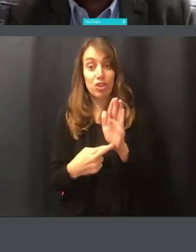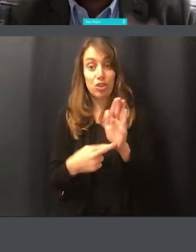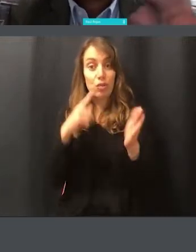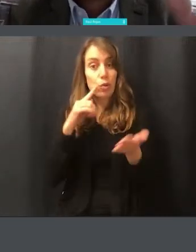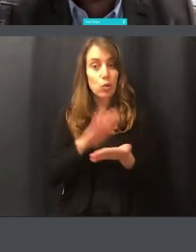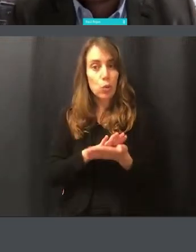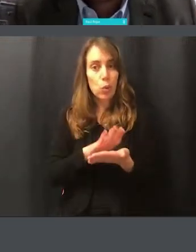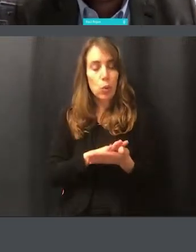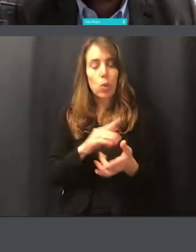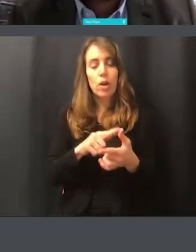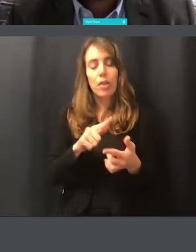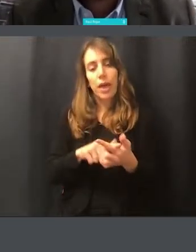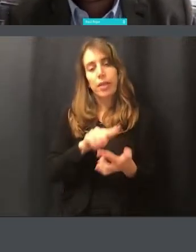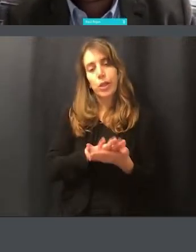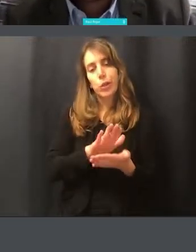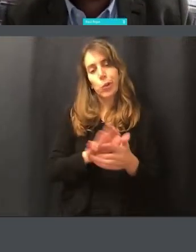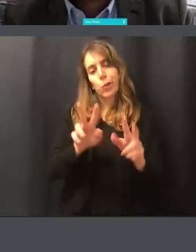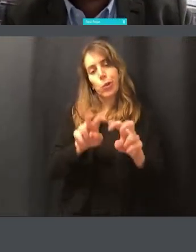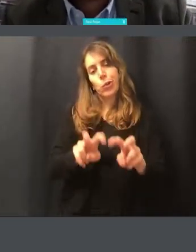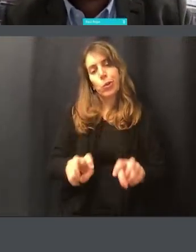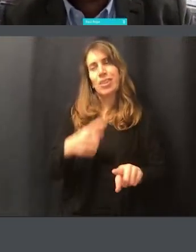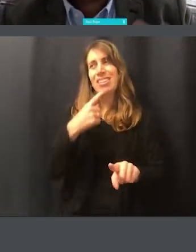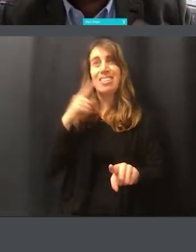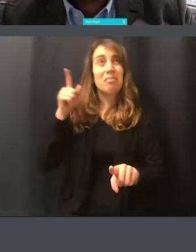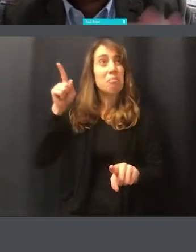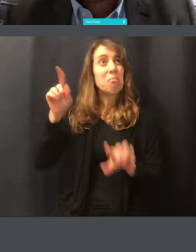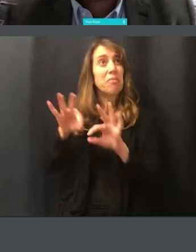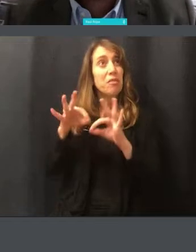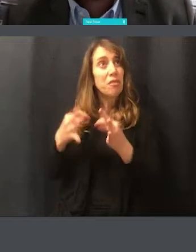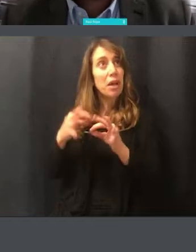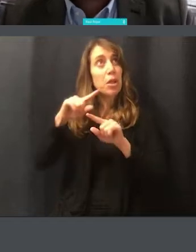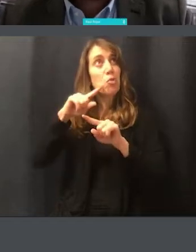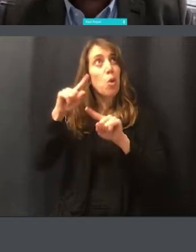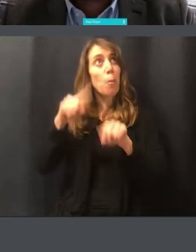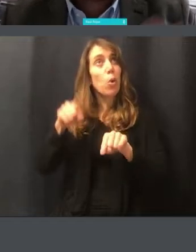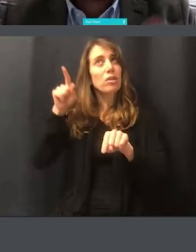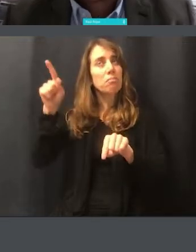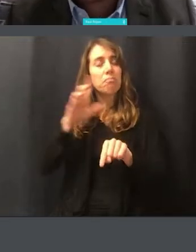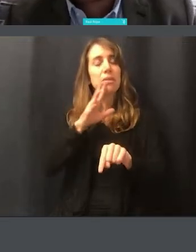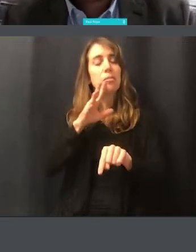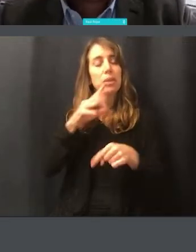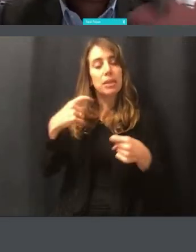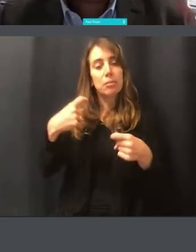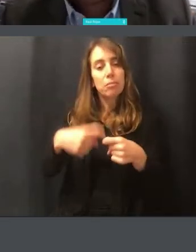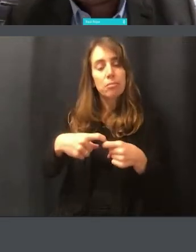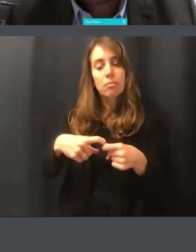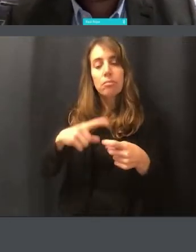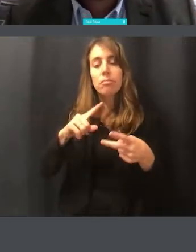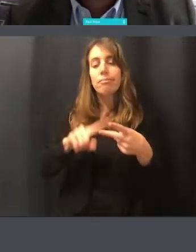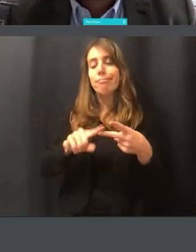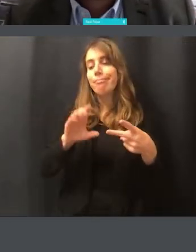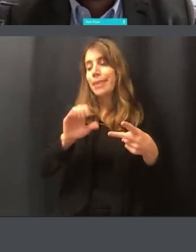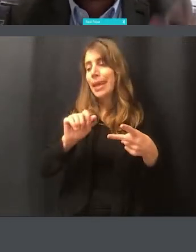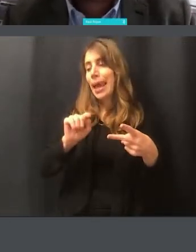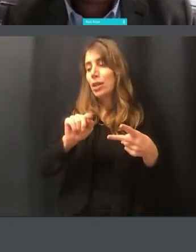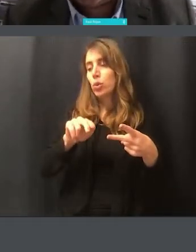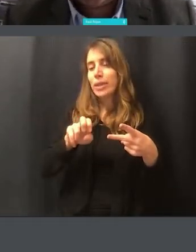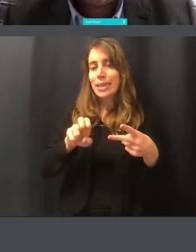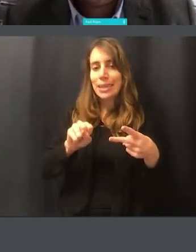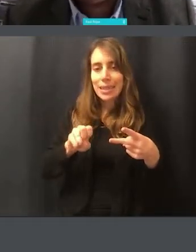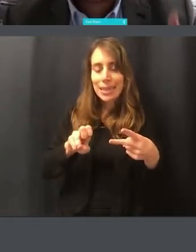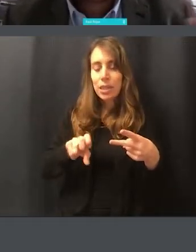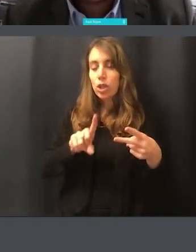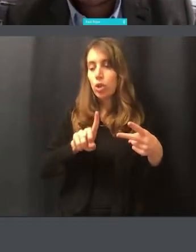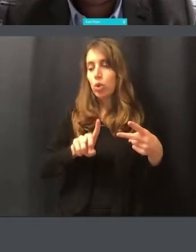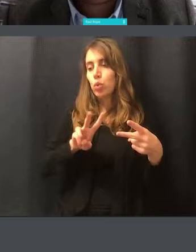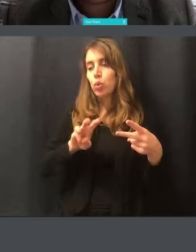okay, this family reported that they speak Spanish, or they speak Gujarati, or they speak Cantonese. So we're going to test the